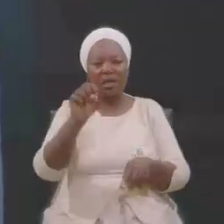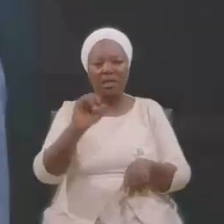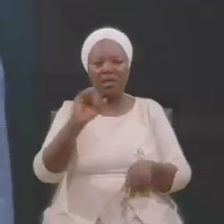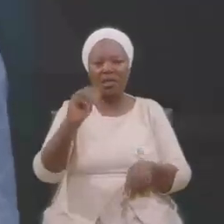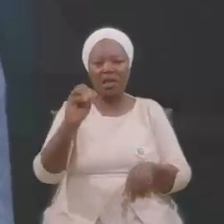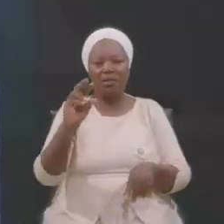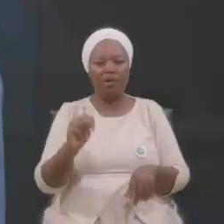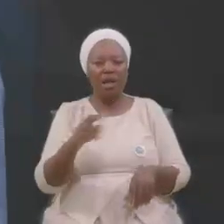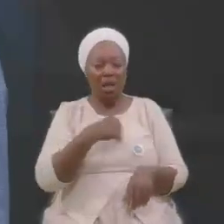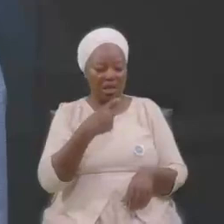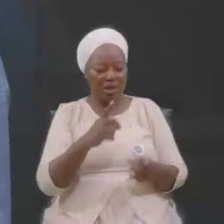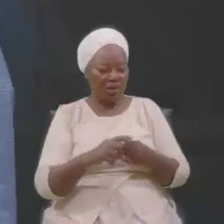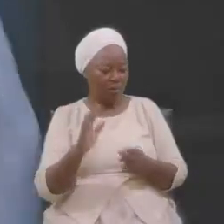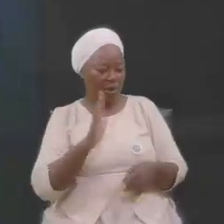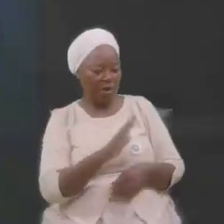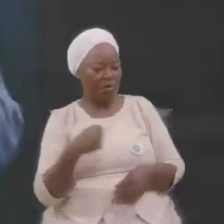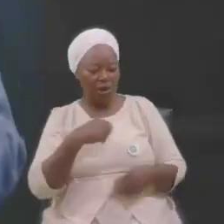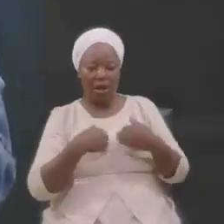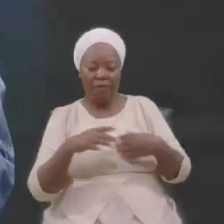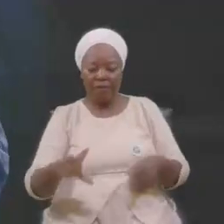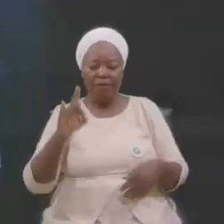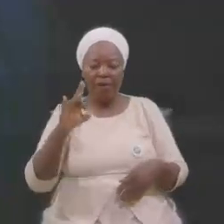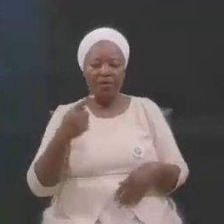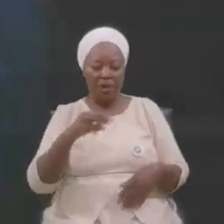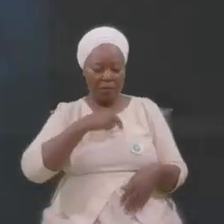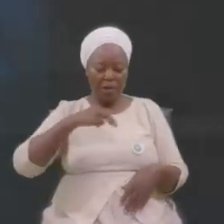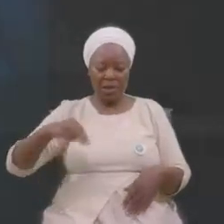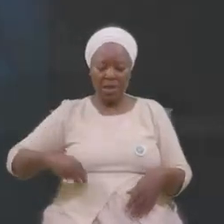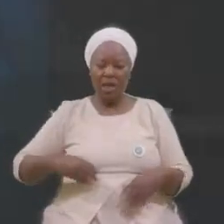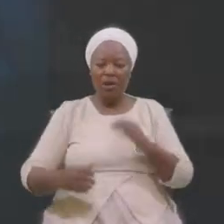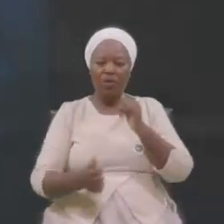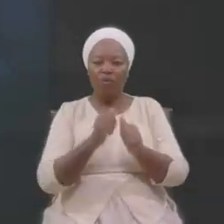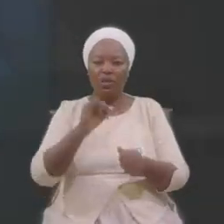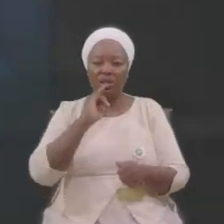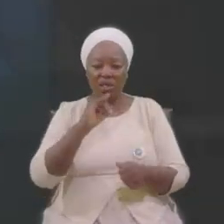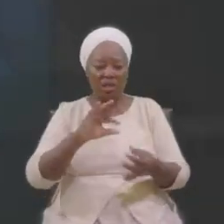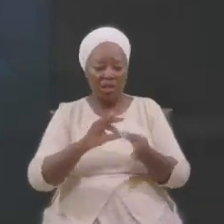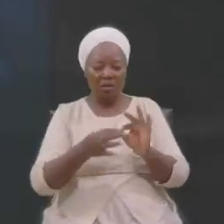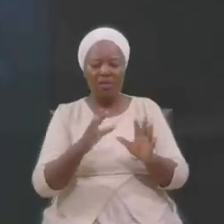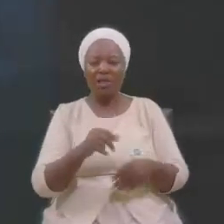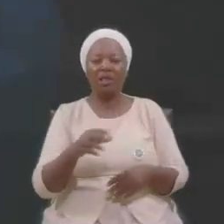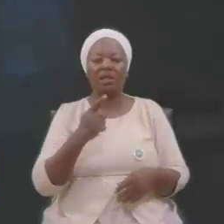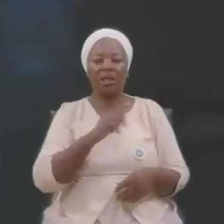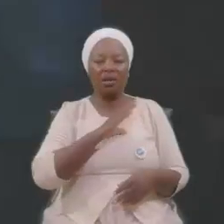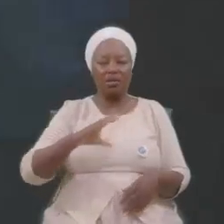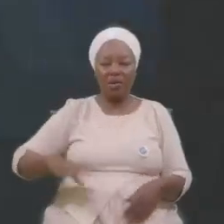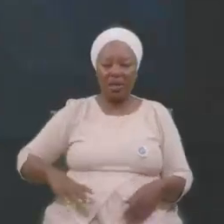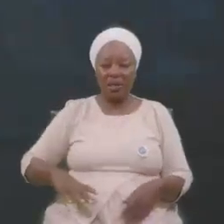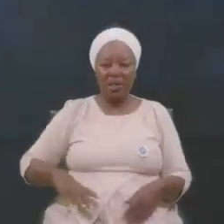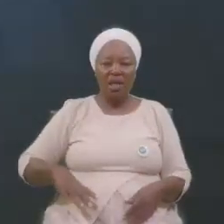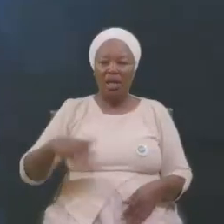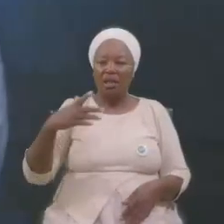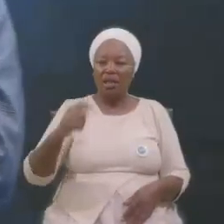have found the Messiah, which is being interpreted the Christ. You see, the people that